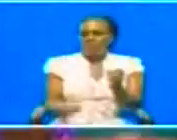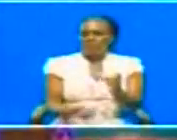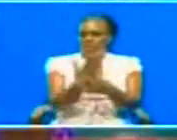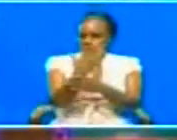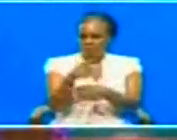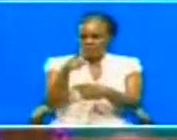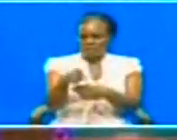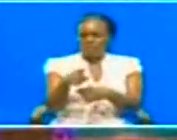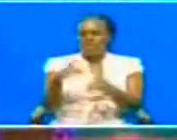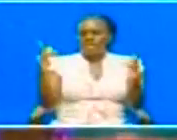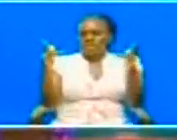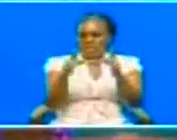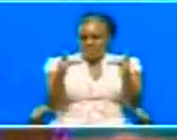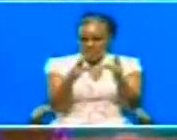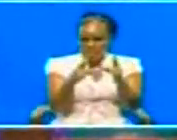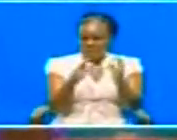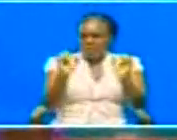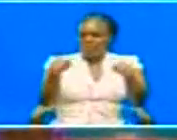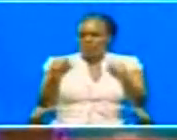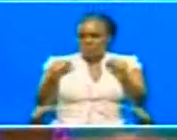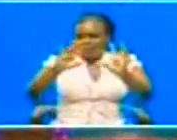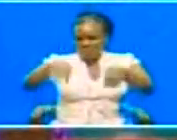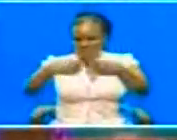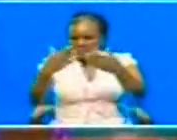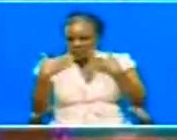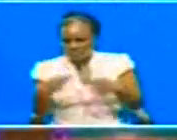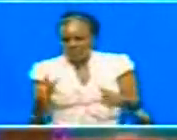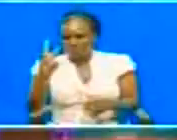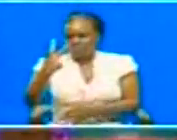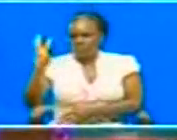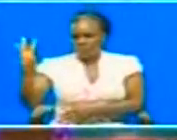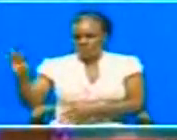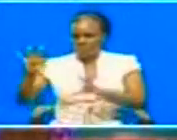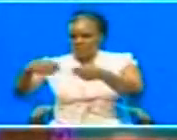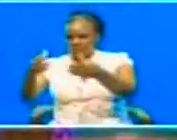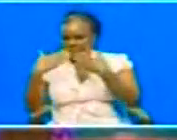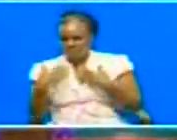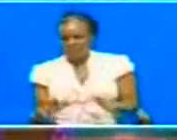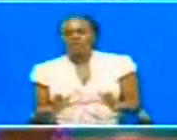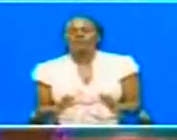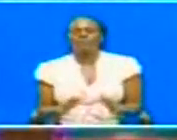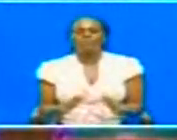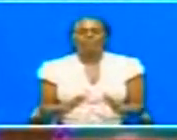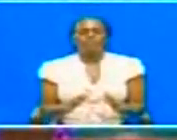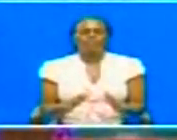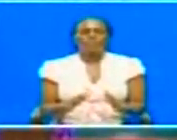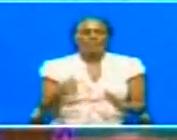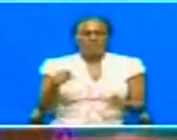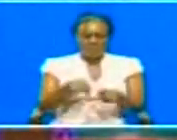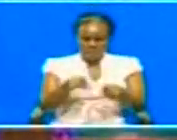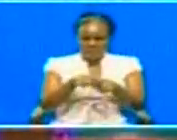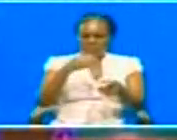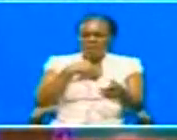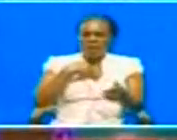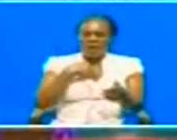is our email address. It's all given in our brochures. Yeah, we'll put it up and on the screen as well. So we have